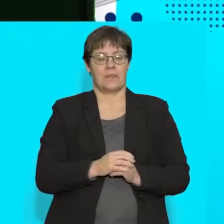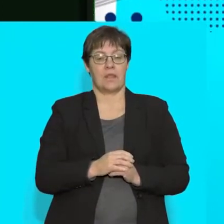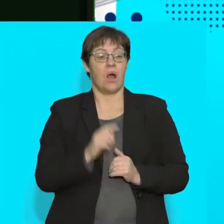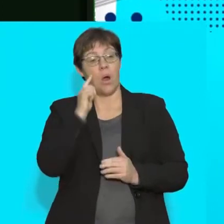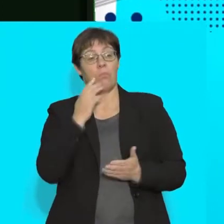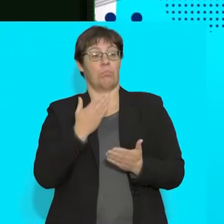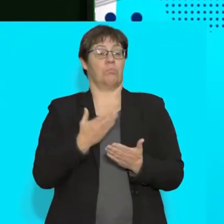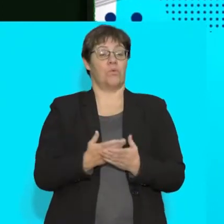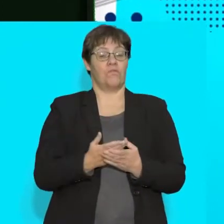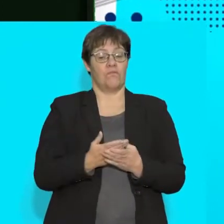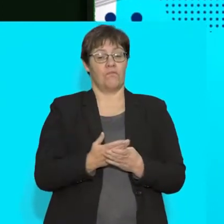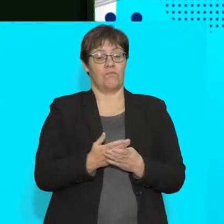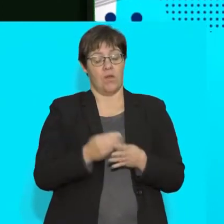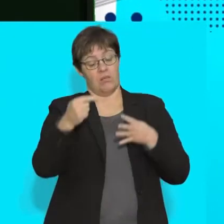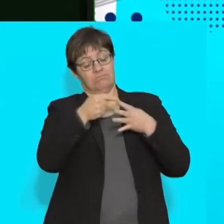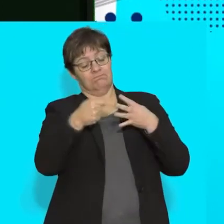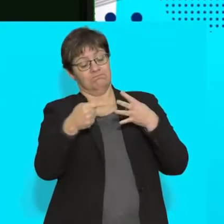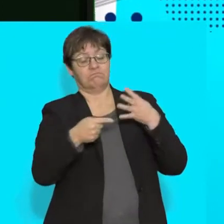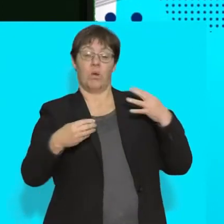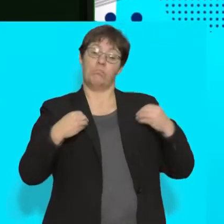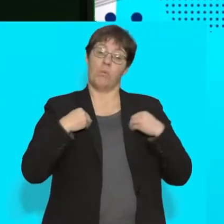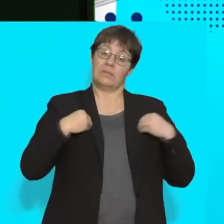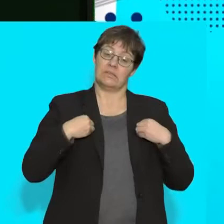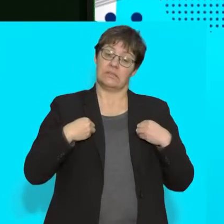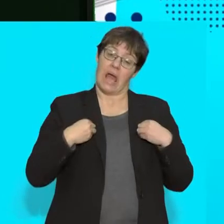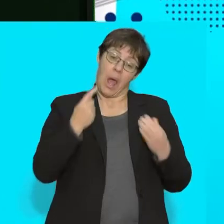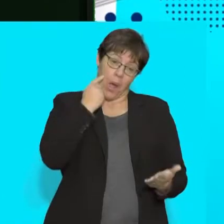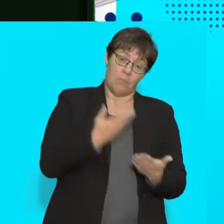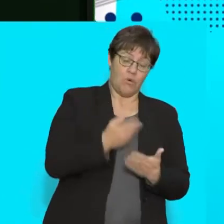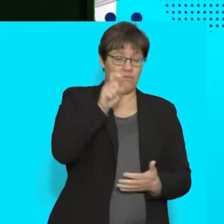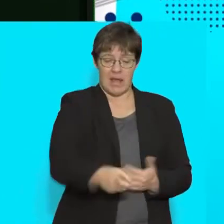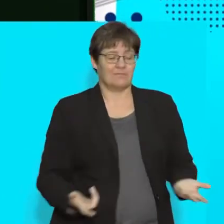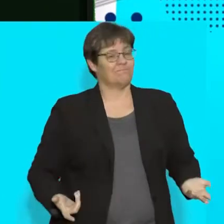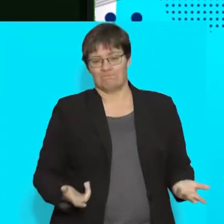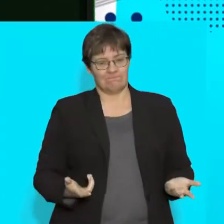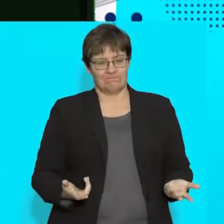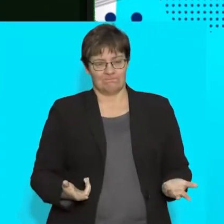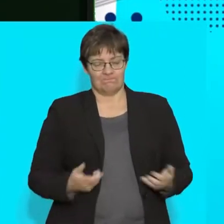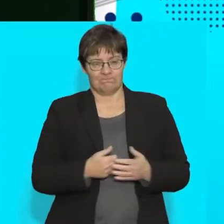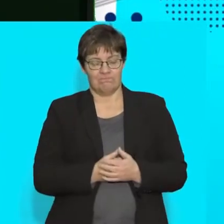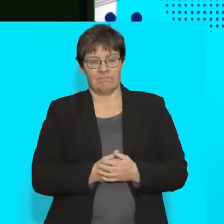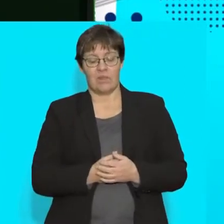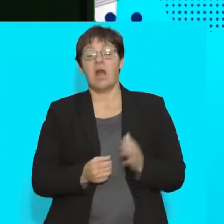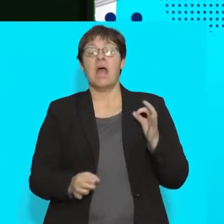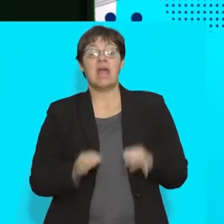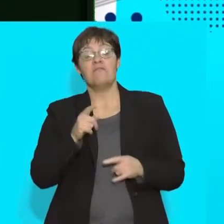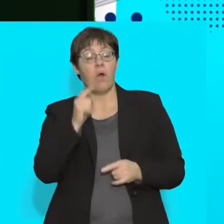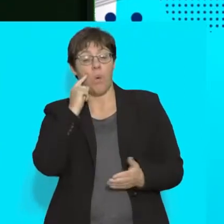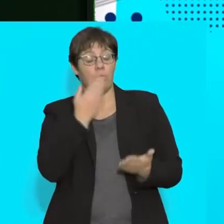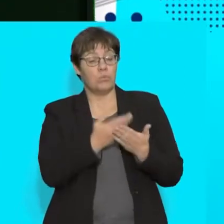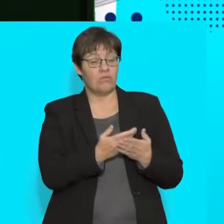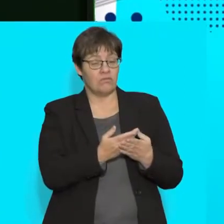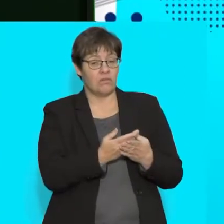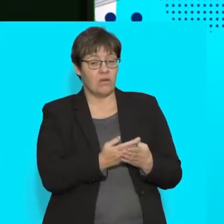to prove all four properties when trying to talk about congruence. If you